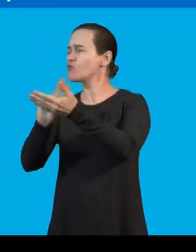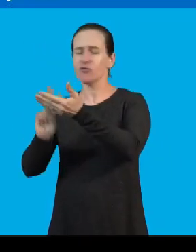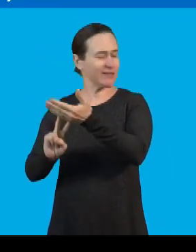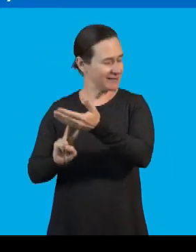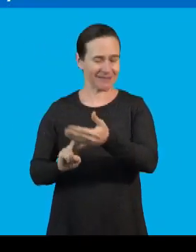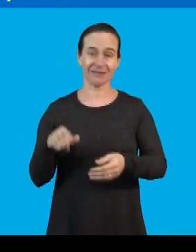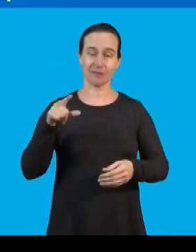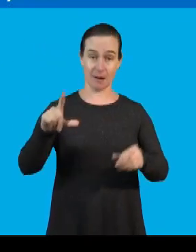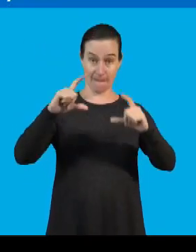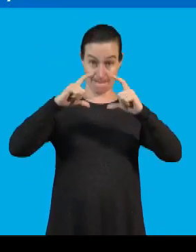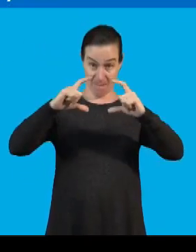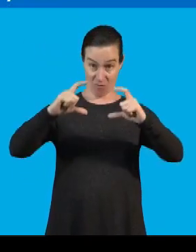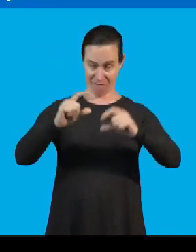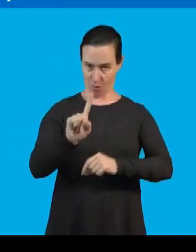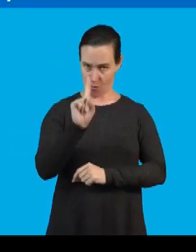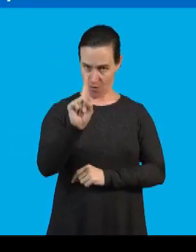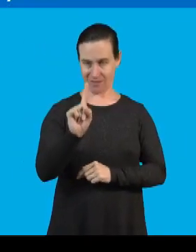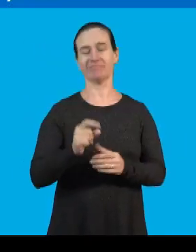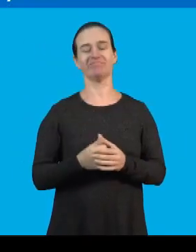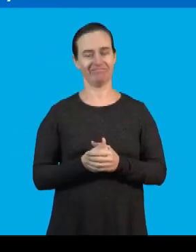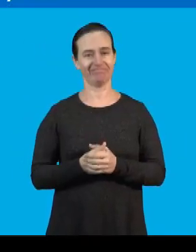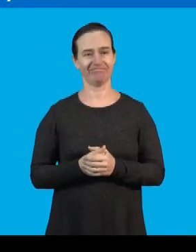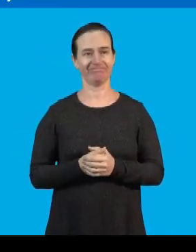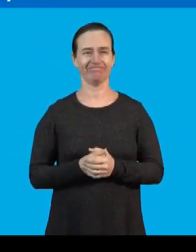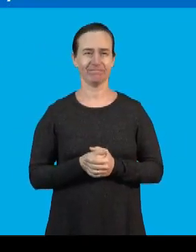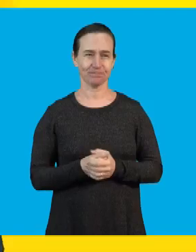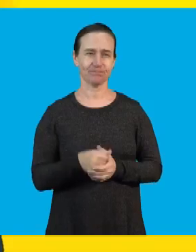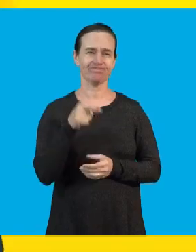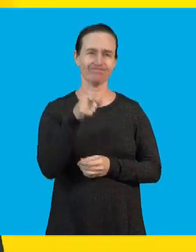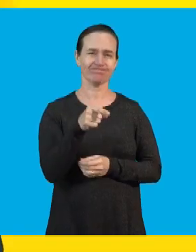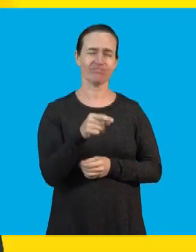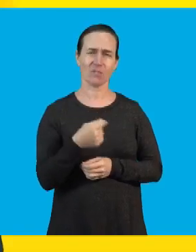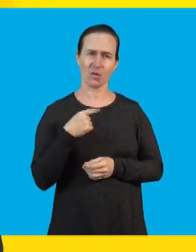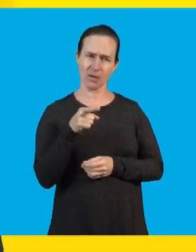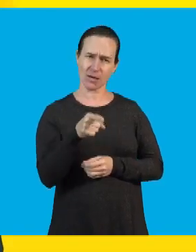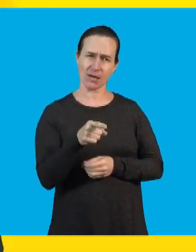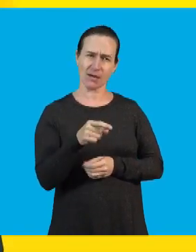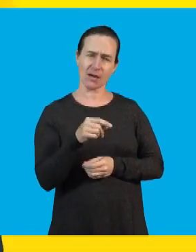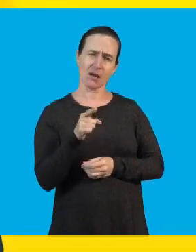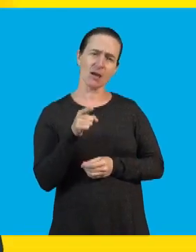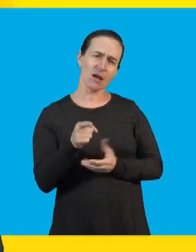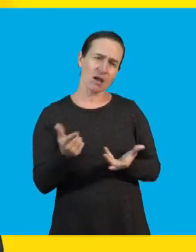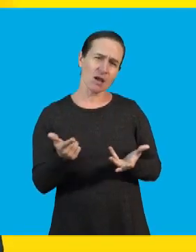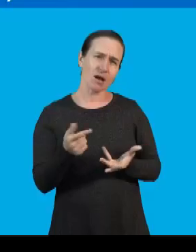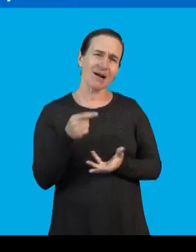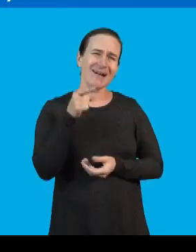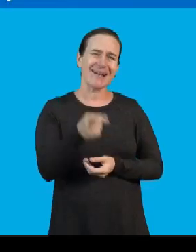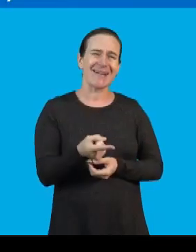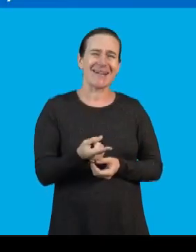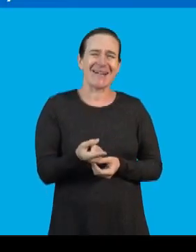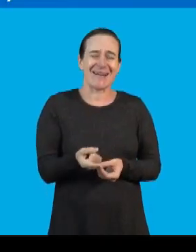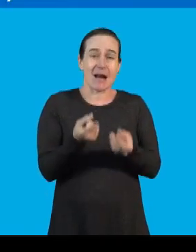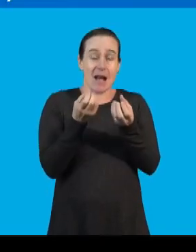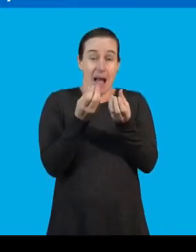this information, okay? We are not going to look anywhere else besides paragraph 1. And now follow the